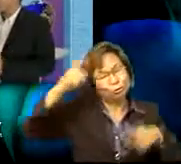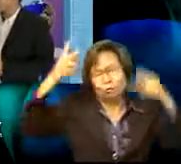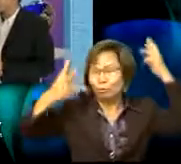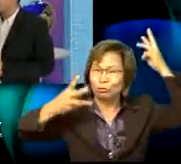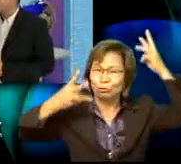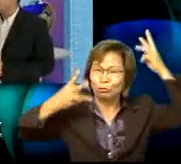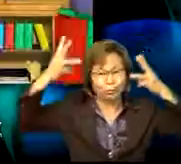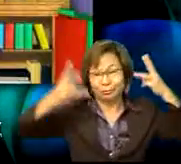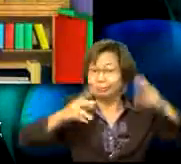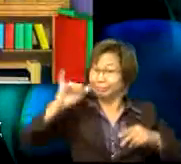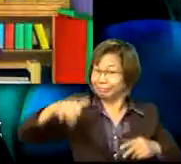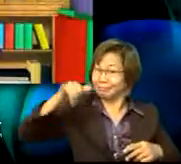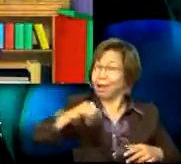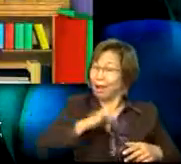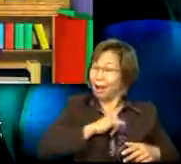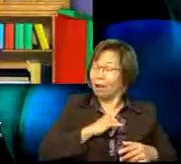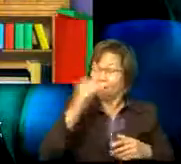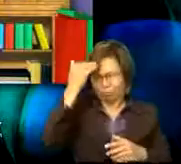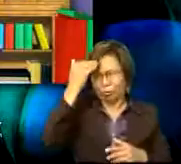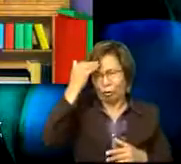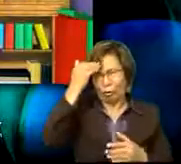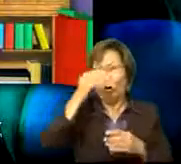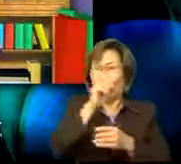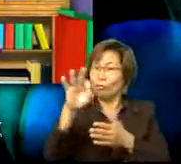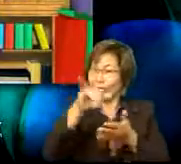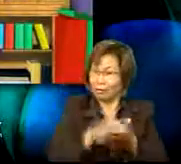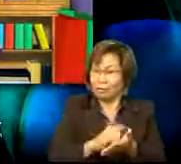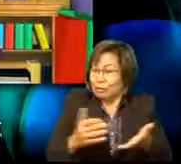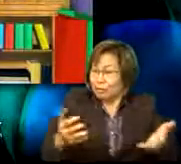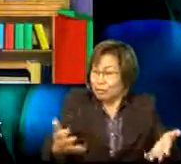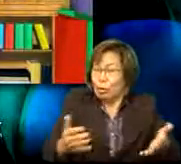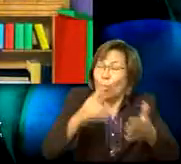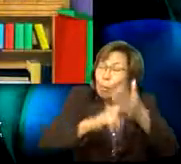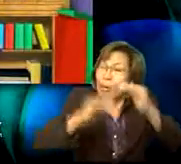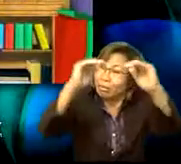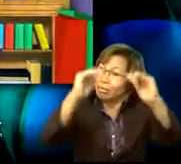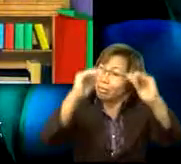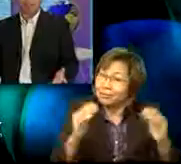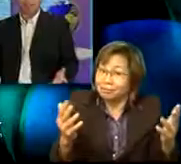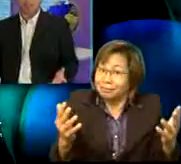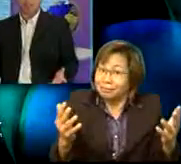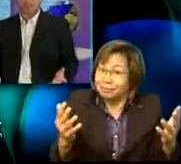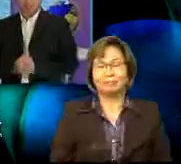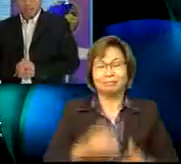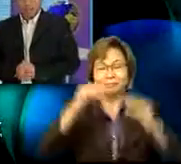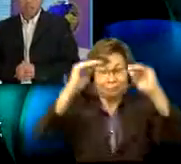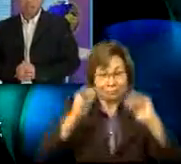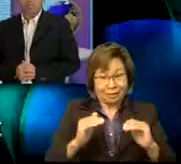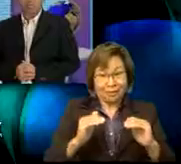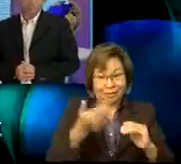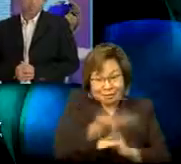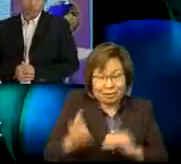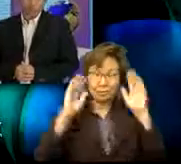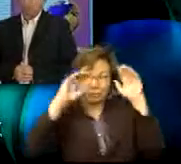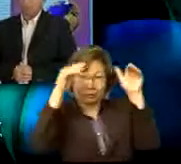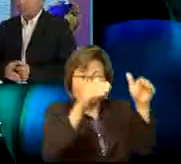worry. Yes, I'm aware of that. So, what's next? Well, the next thing to